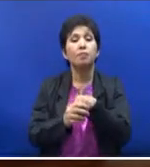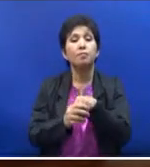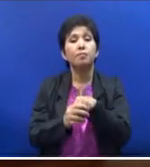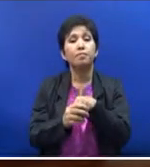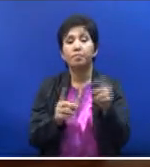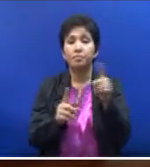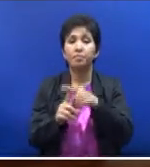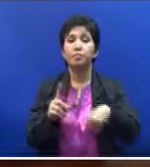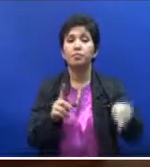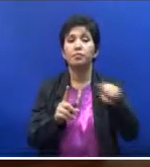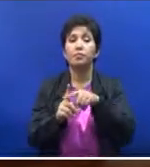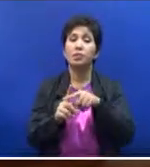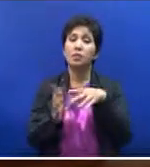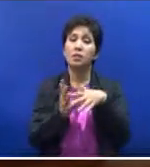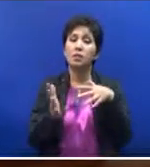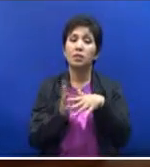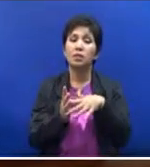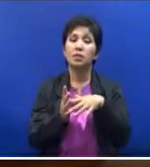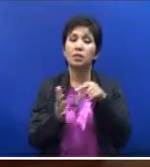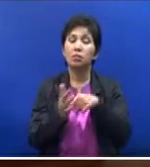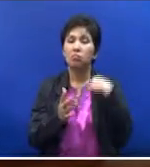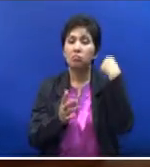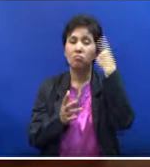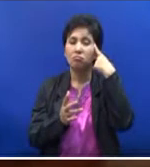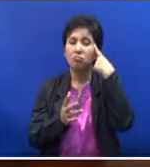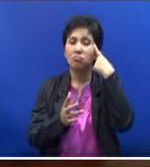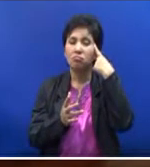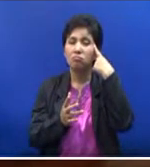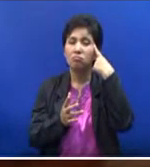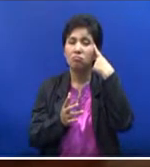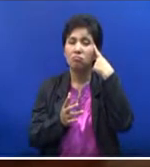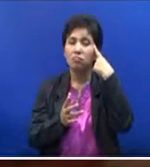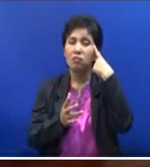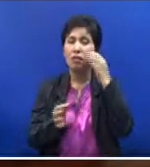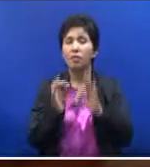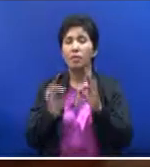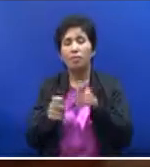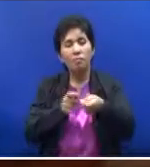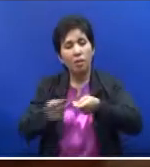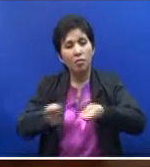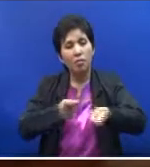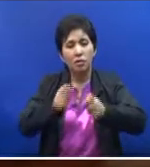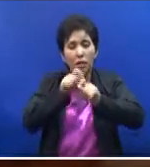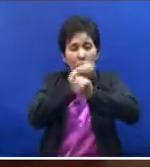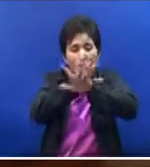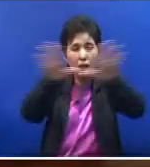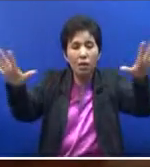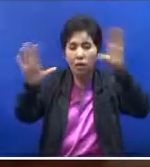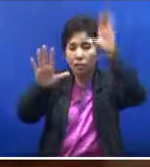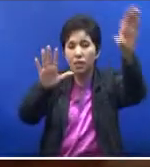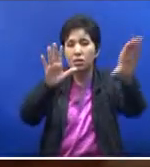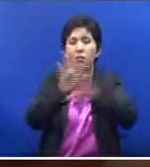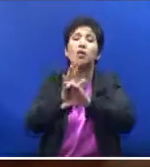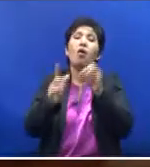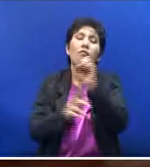Okay, when they study about how these people think, then they can see it managed to give them clear picture about the way of